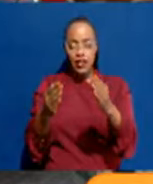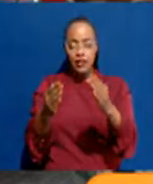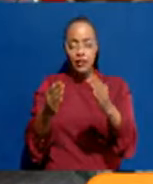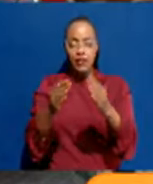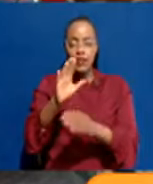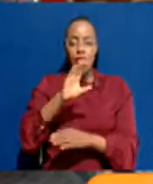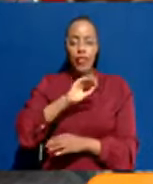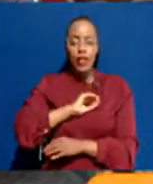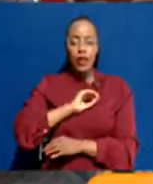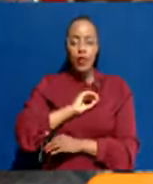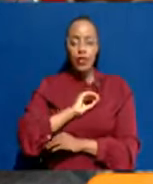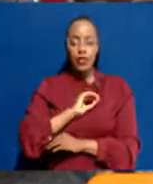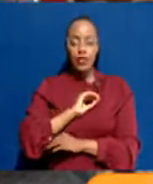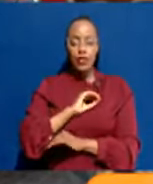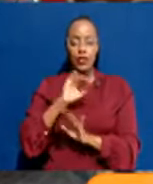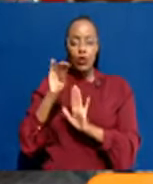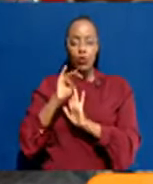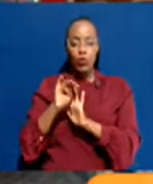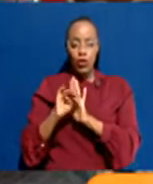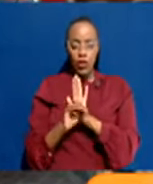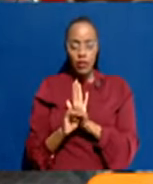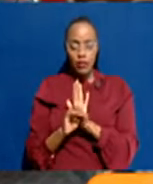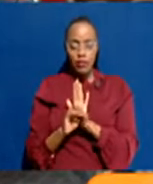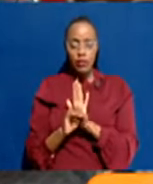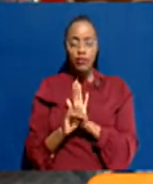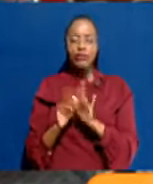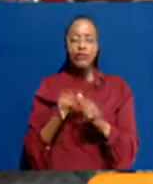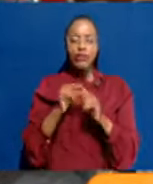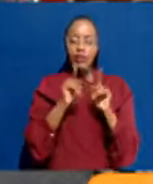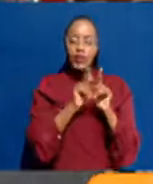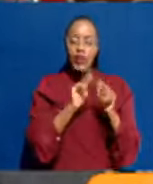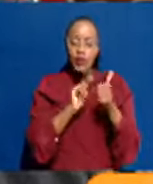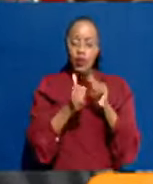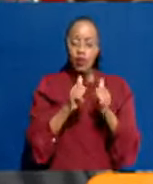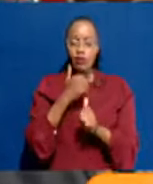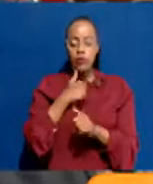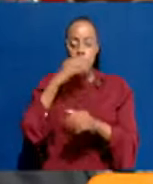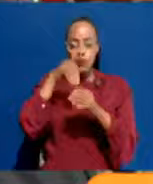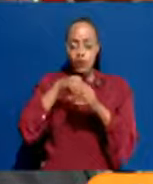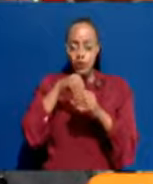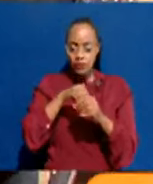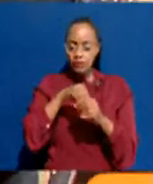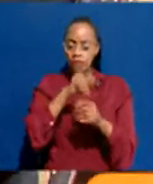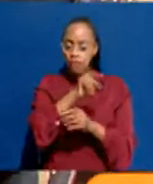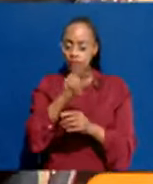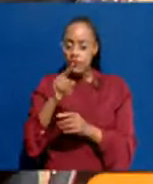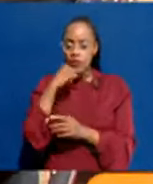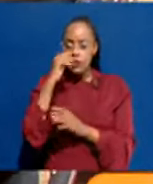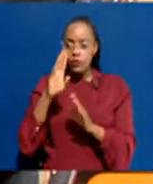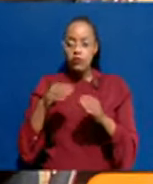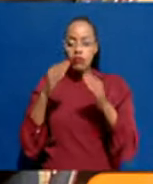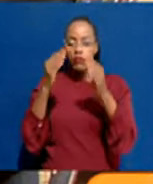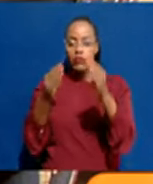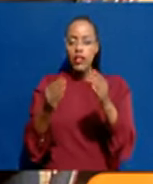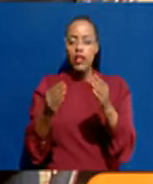their own programs. And there was competition even within who delivers